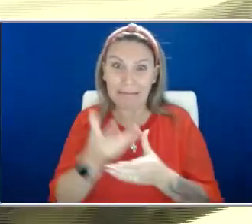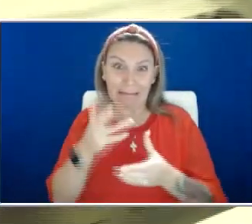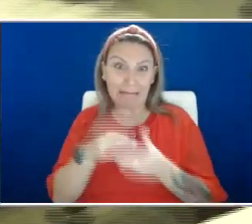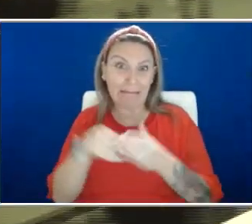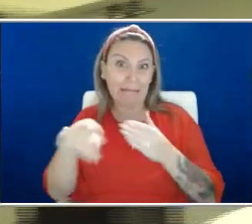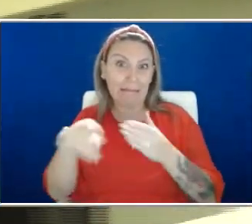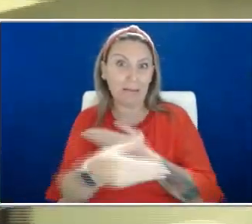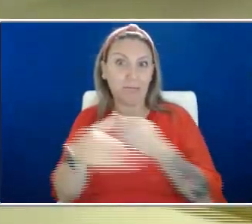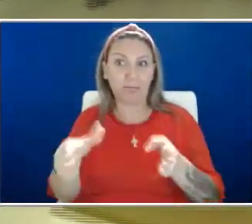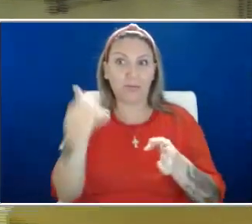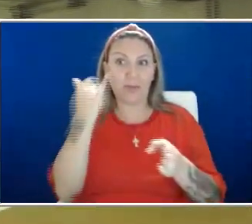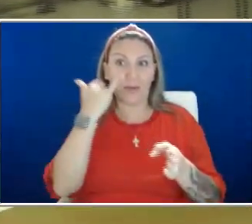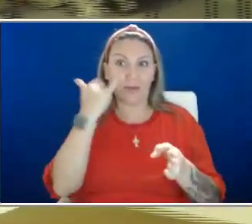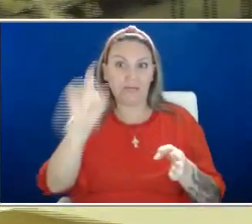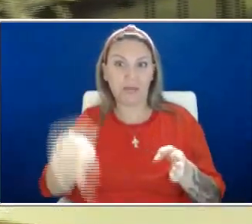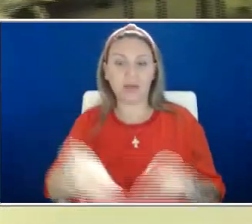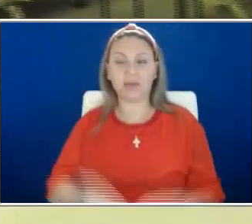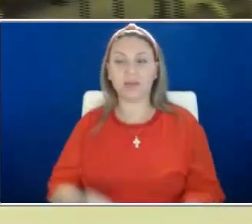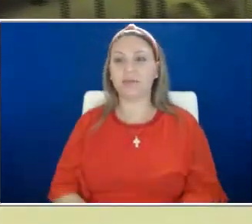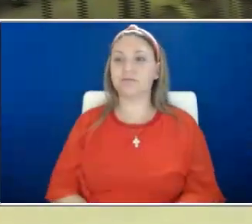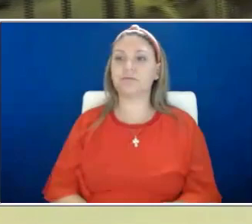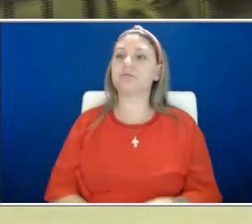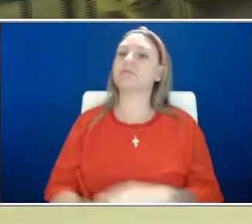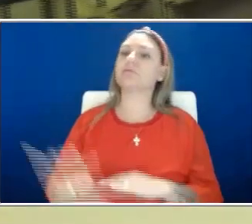if we have to. Like I said,